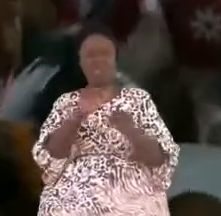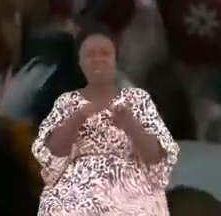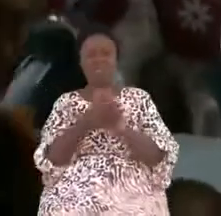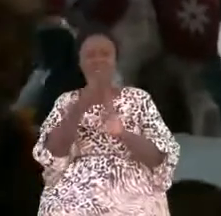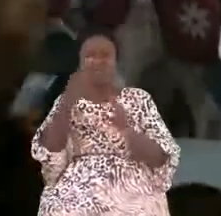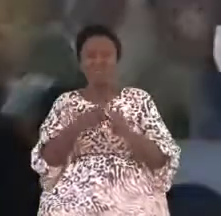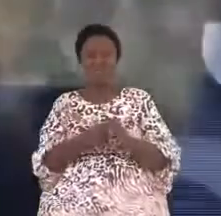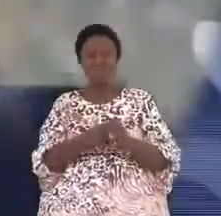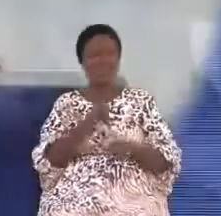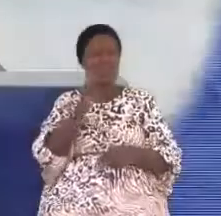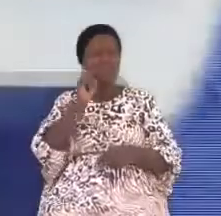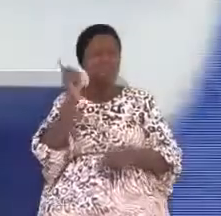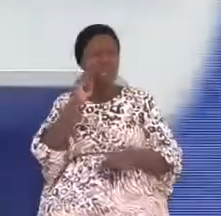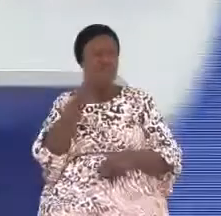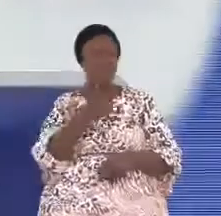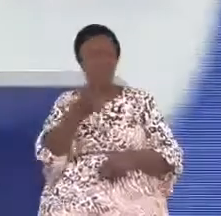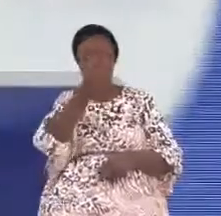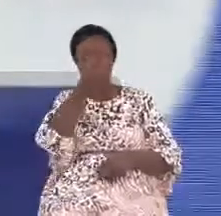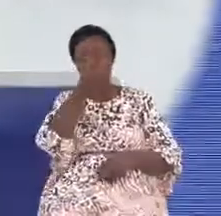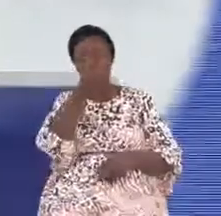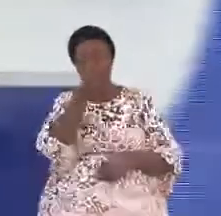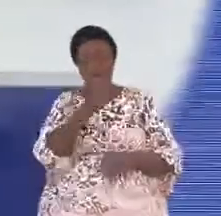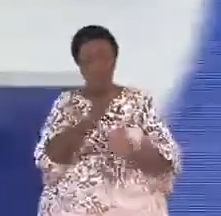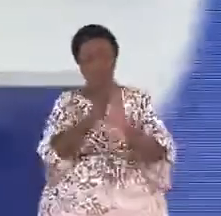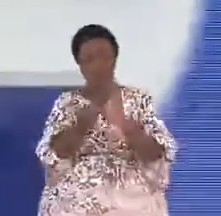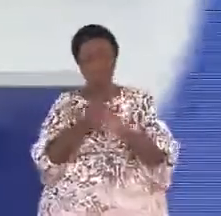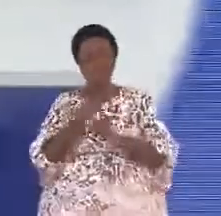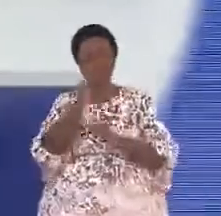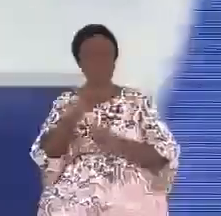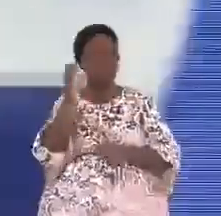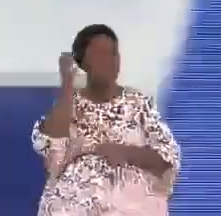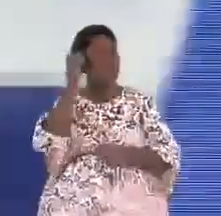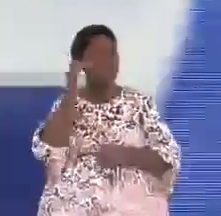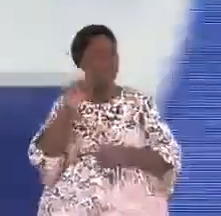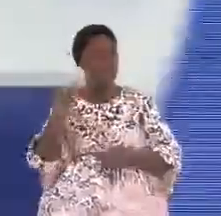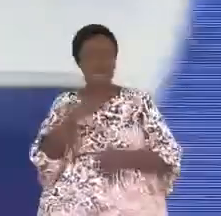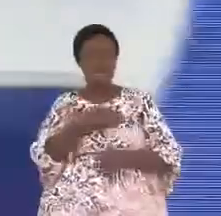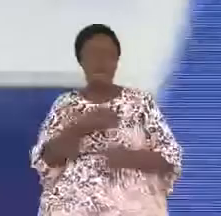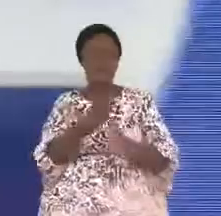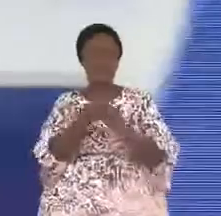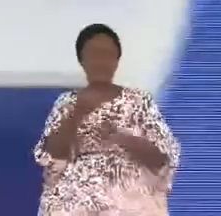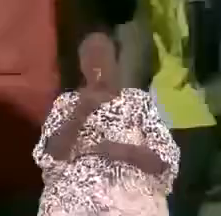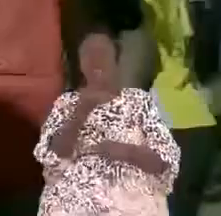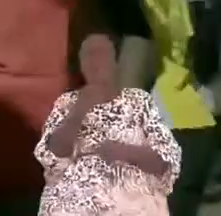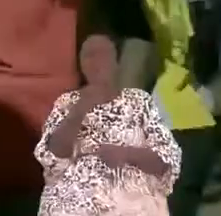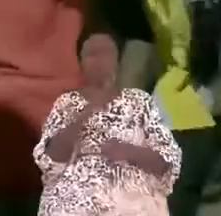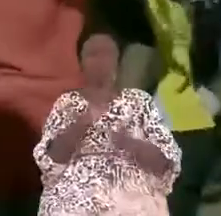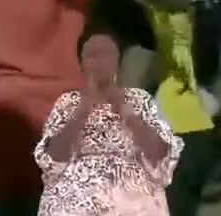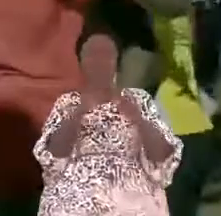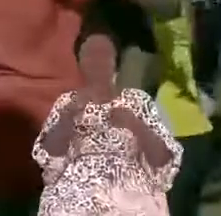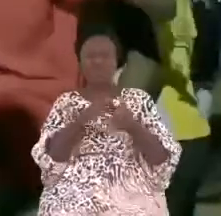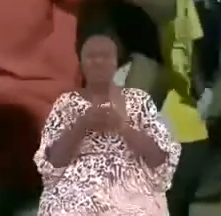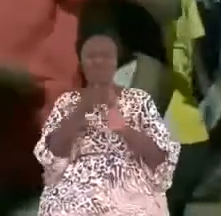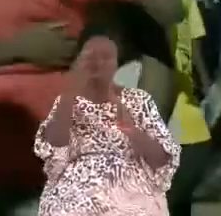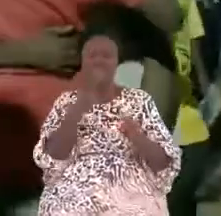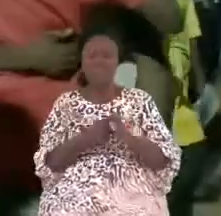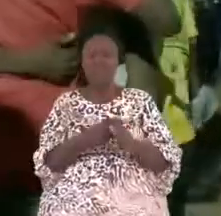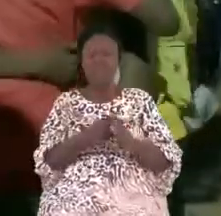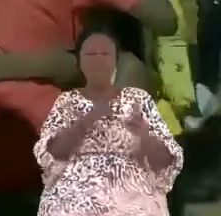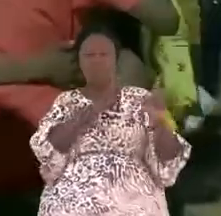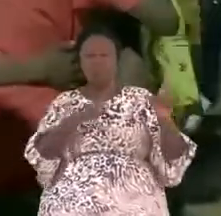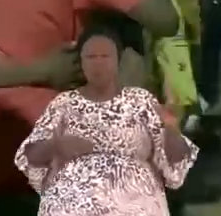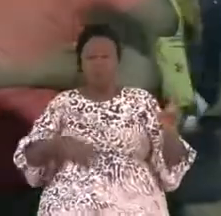death and dumb receive your son you receive your hearing and receive your talking lord every form of